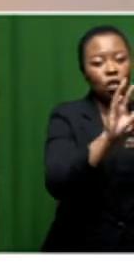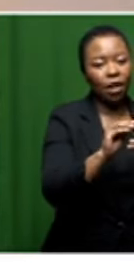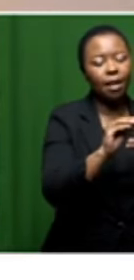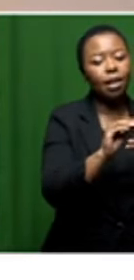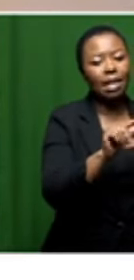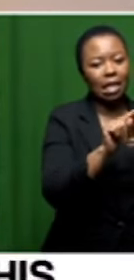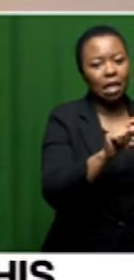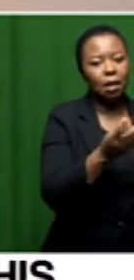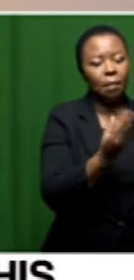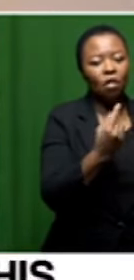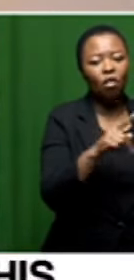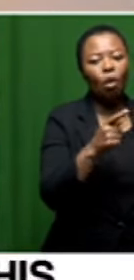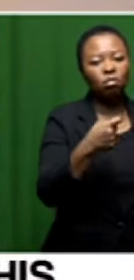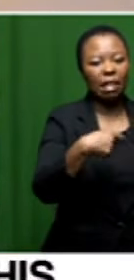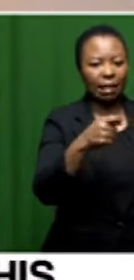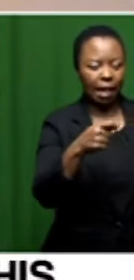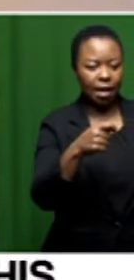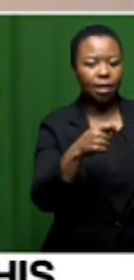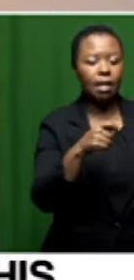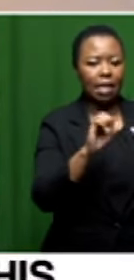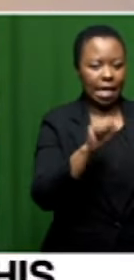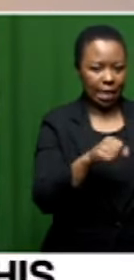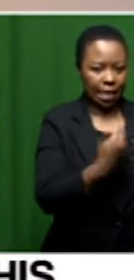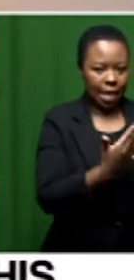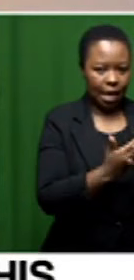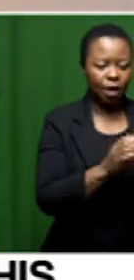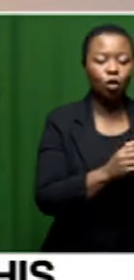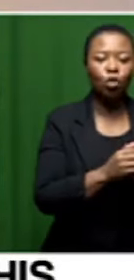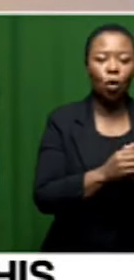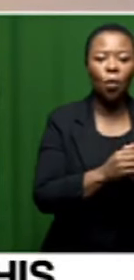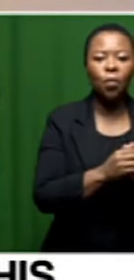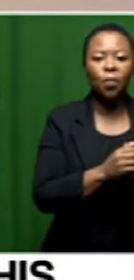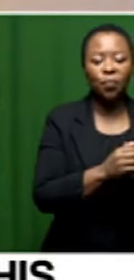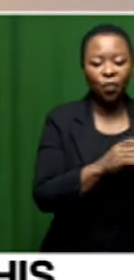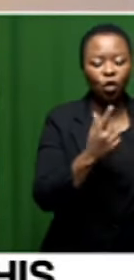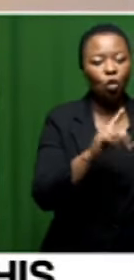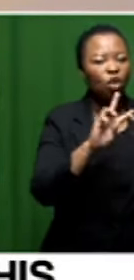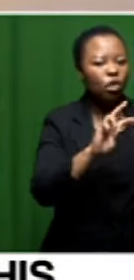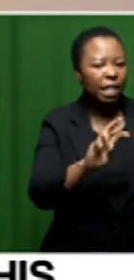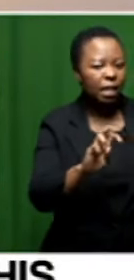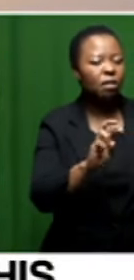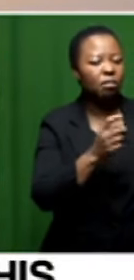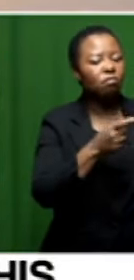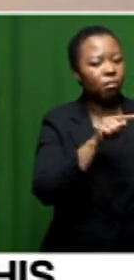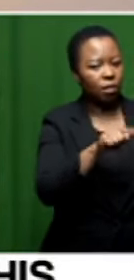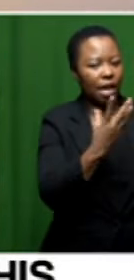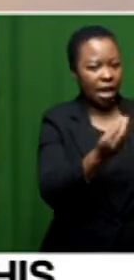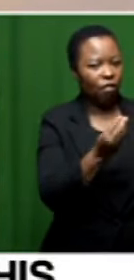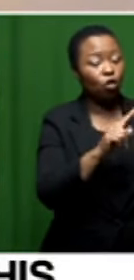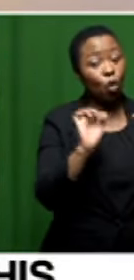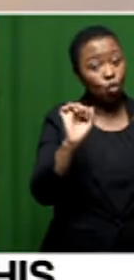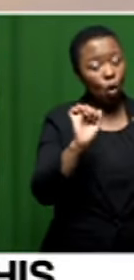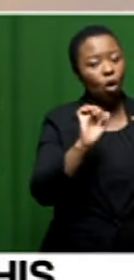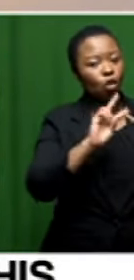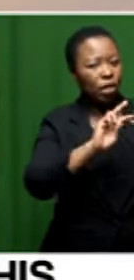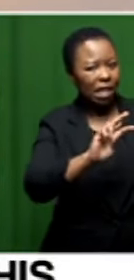is farmed for commercial purposes. So there are various types of research. The research you're referring to,